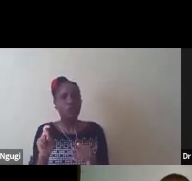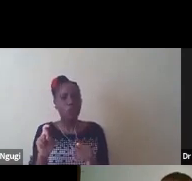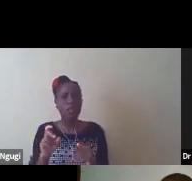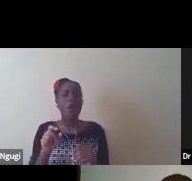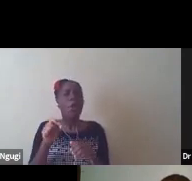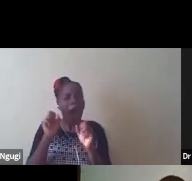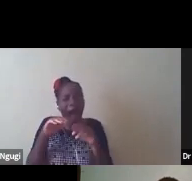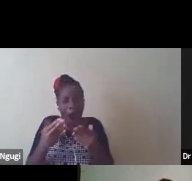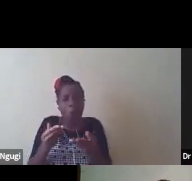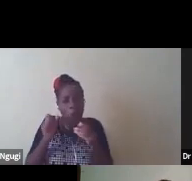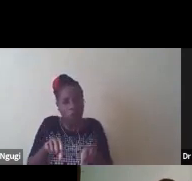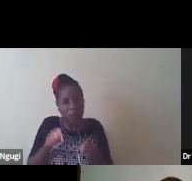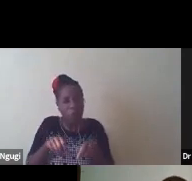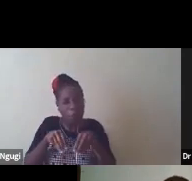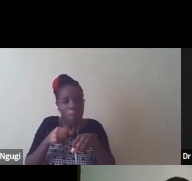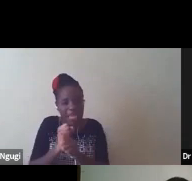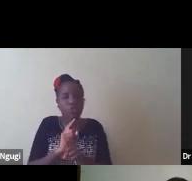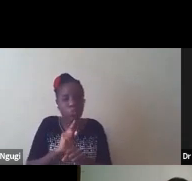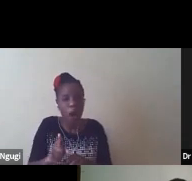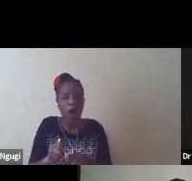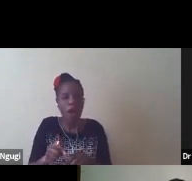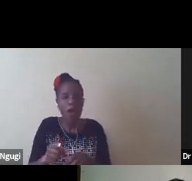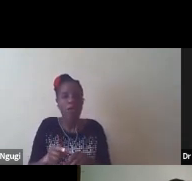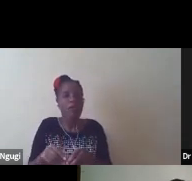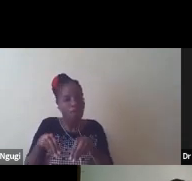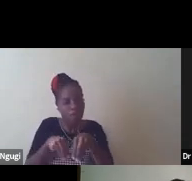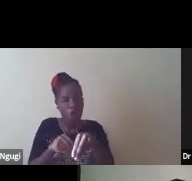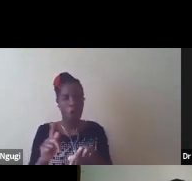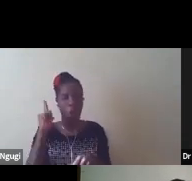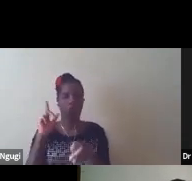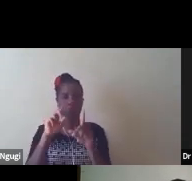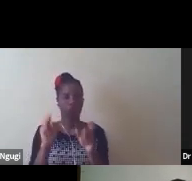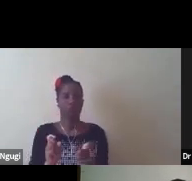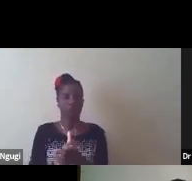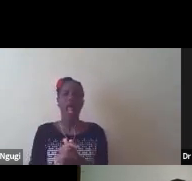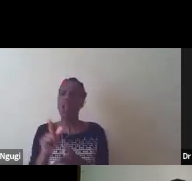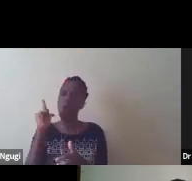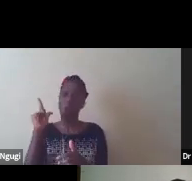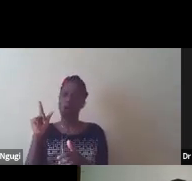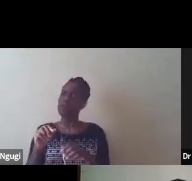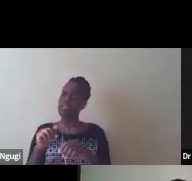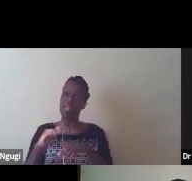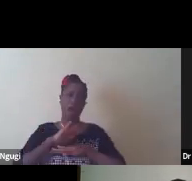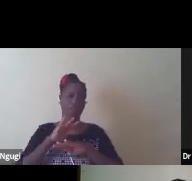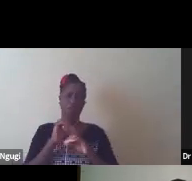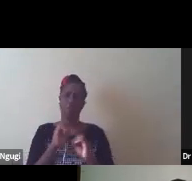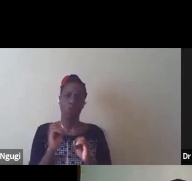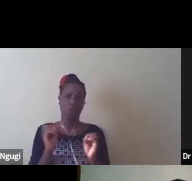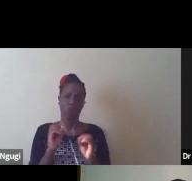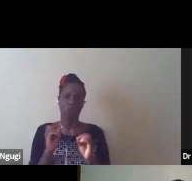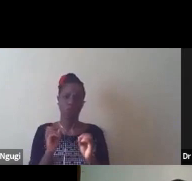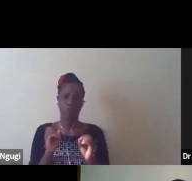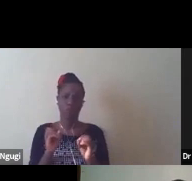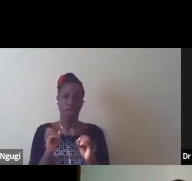I think the law is not enough to change how people take care of others and ensure that their rights are, you